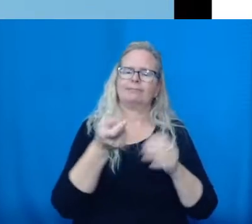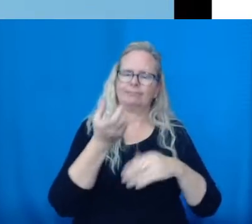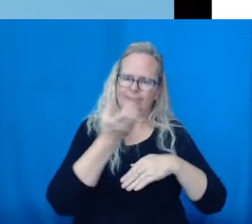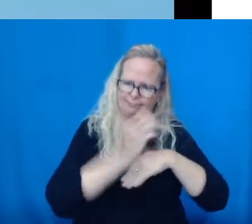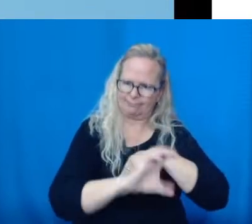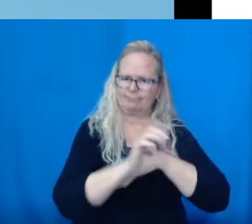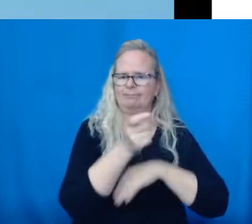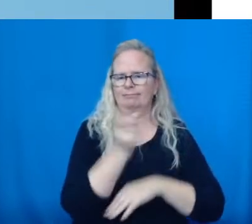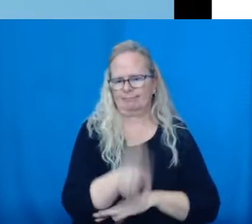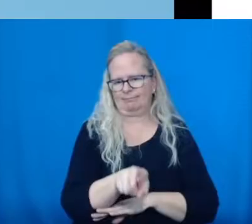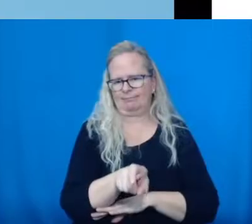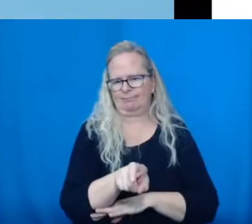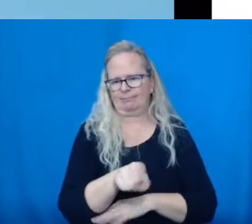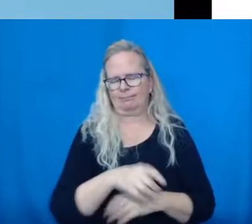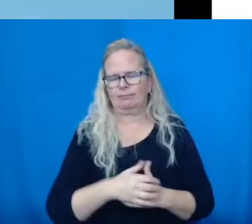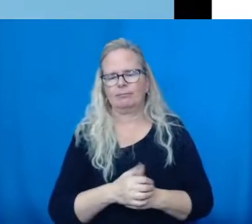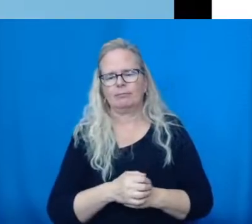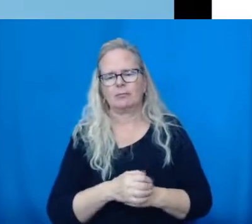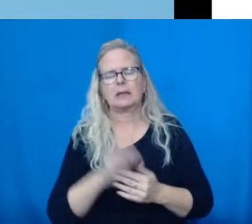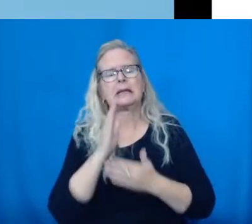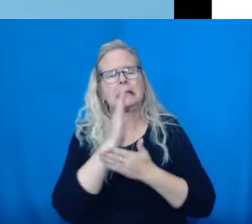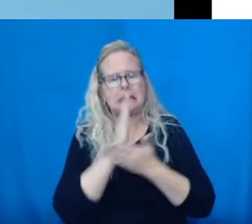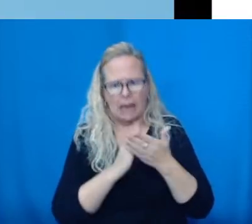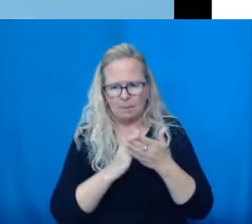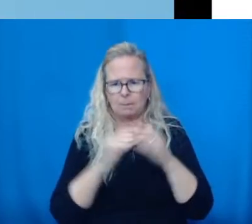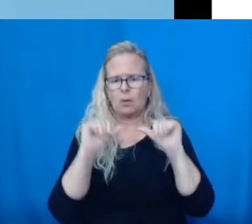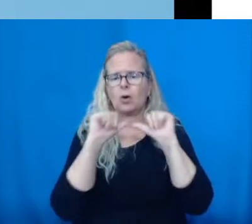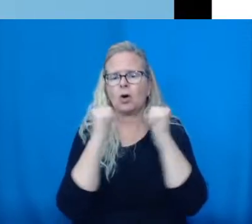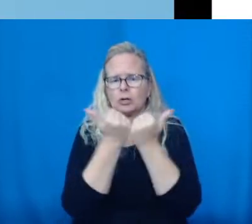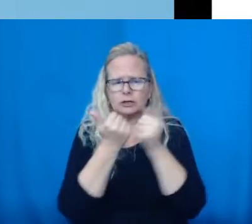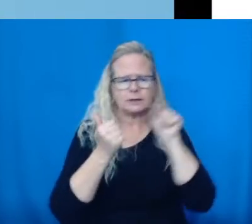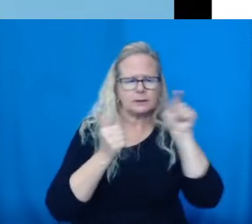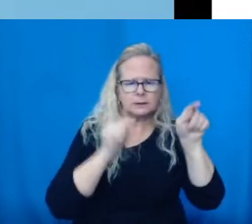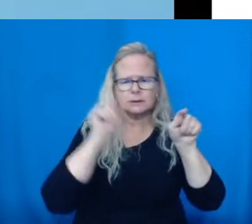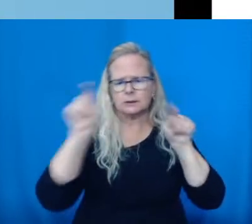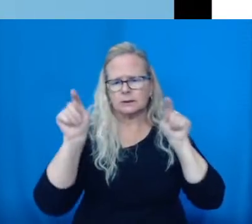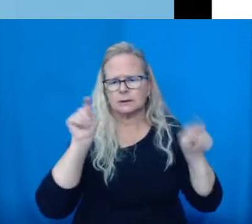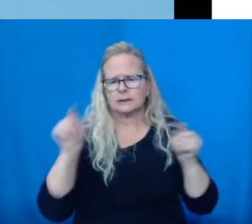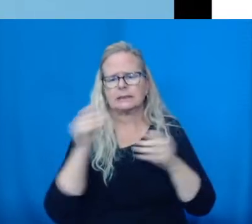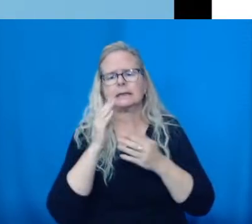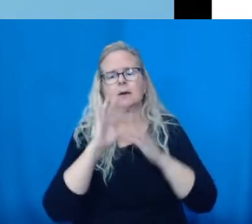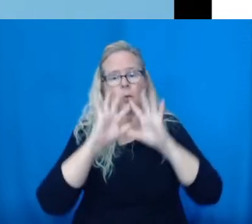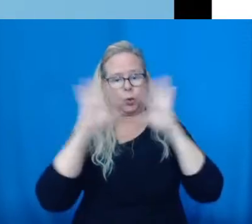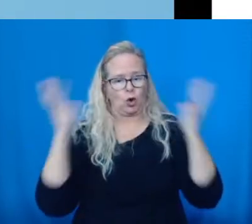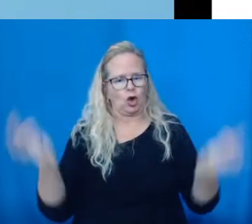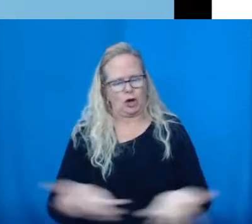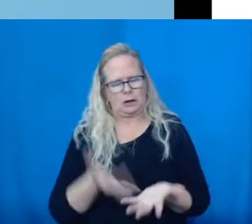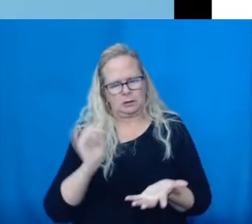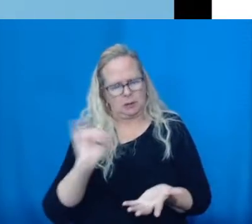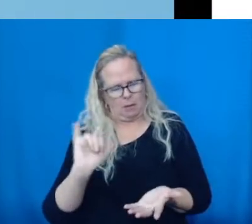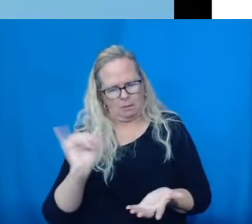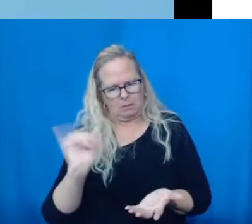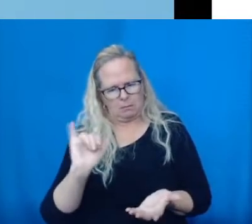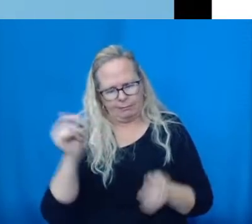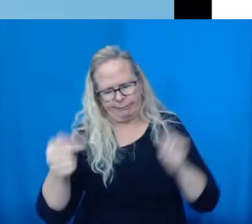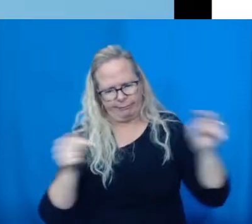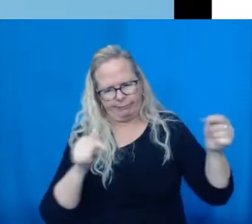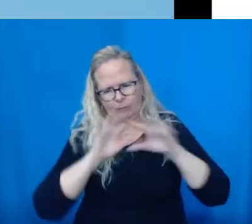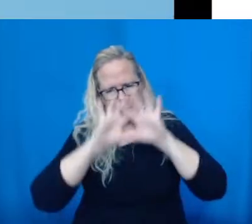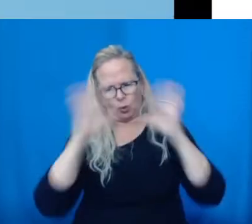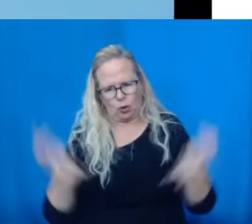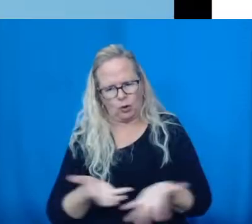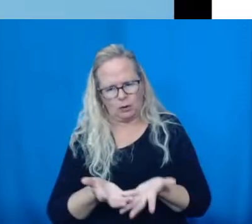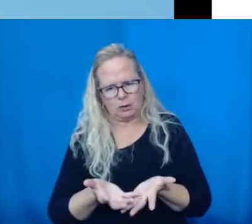some agencies are set up across the world which conduct approvals to standards. And the one that we adopt in Canada widely is